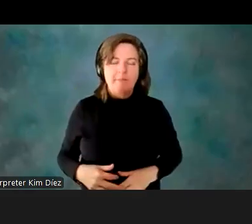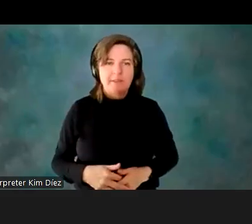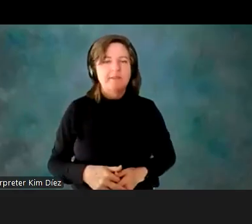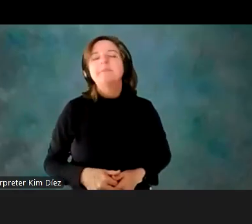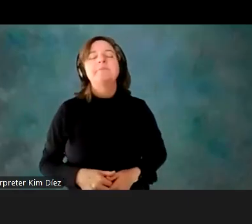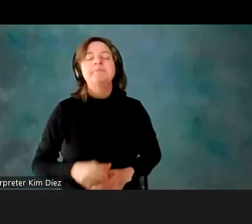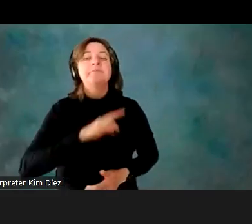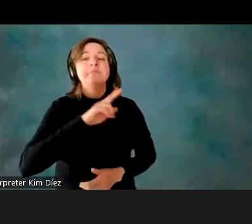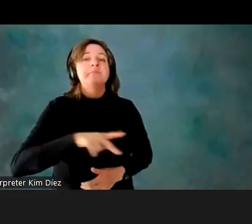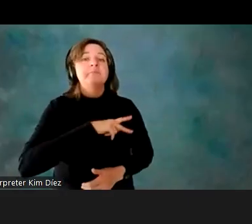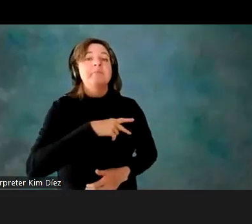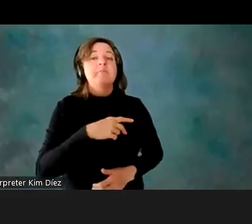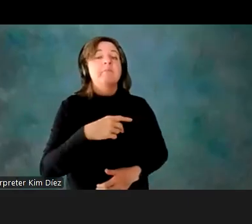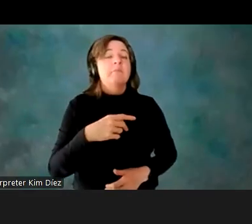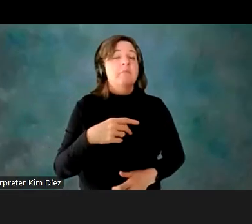Personally,